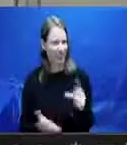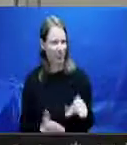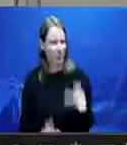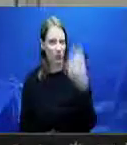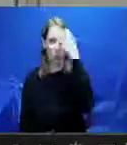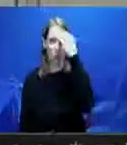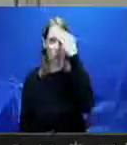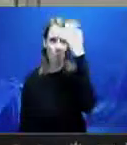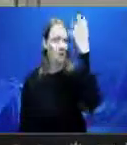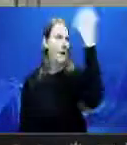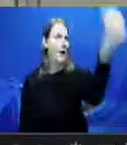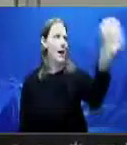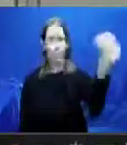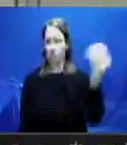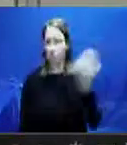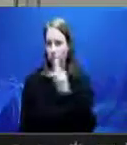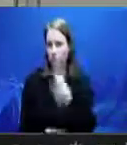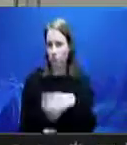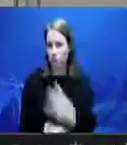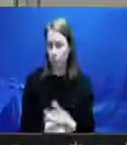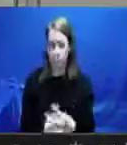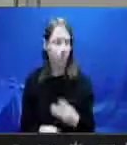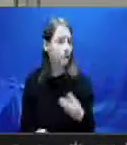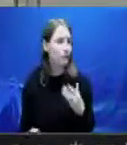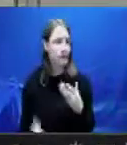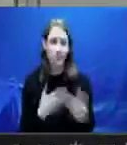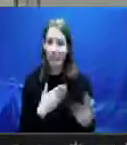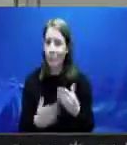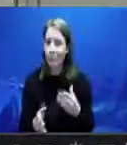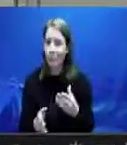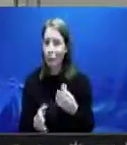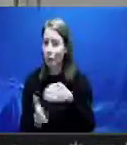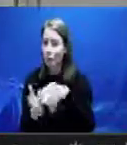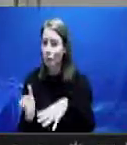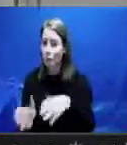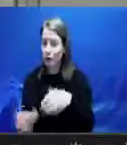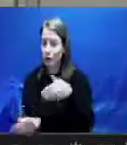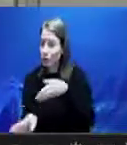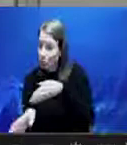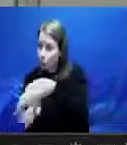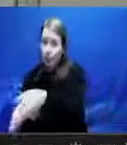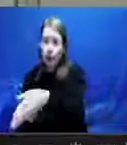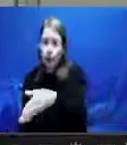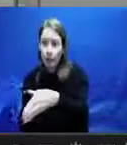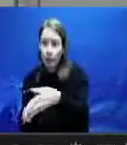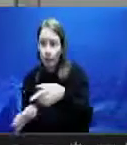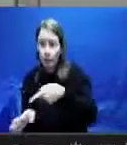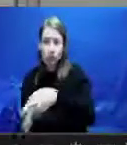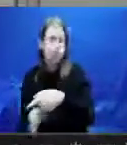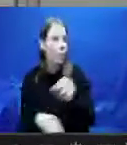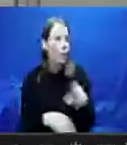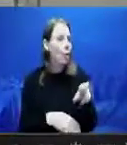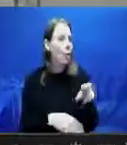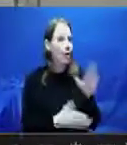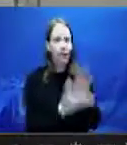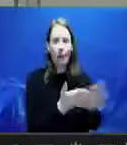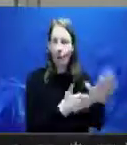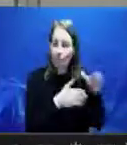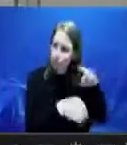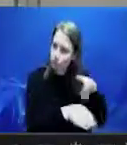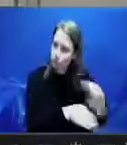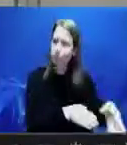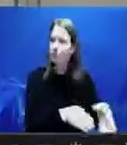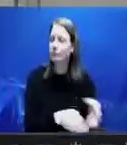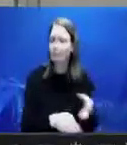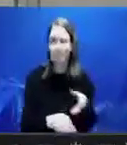any aspect of life. So whether you're doing a career track or a college track, you're going to have to know how to communicate certain things in certain ways. I mean, anywhere from